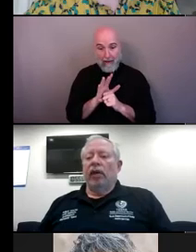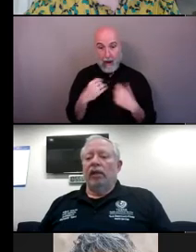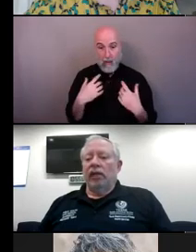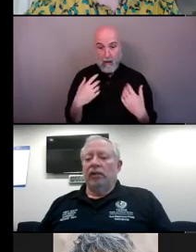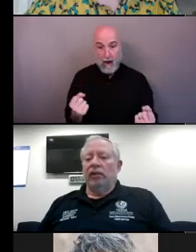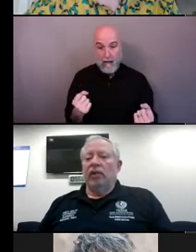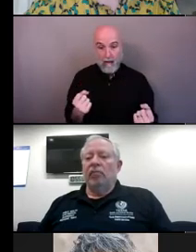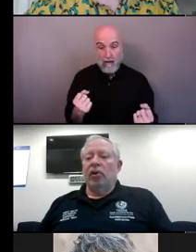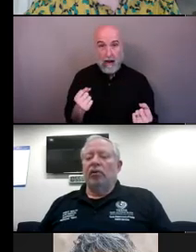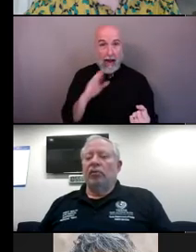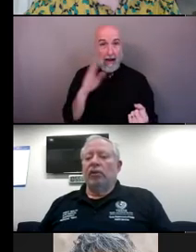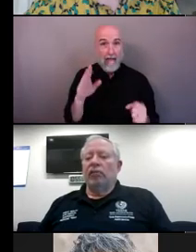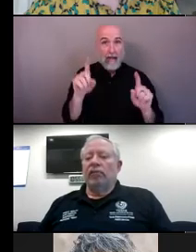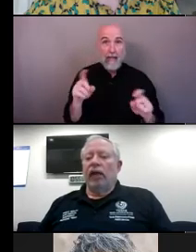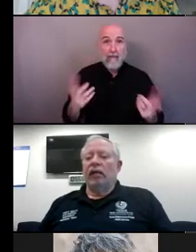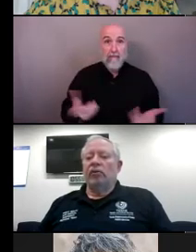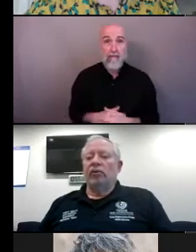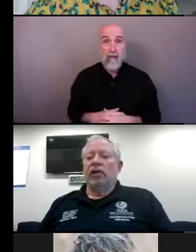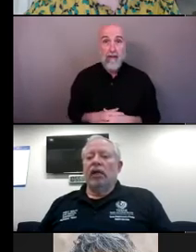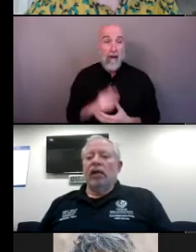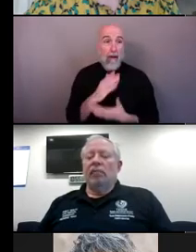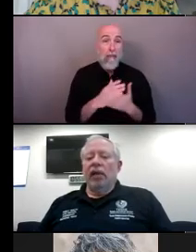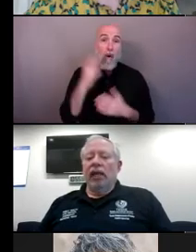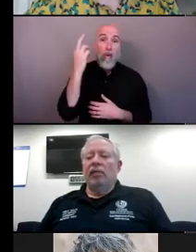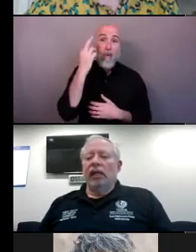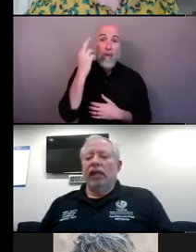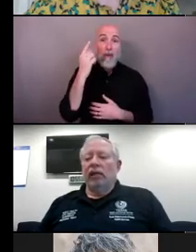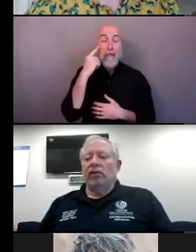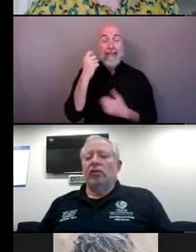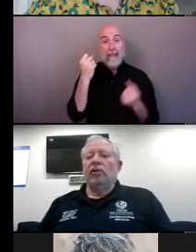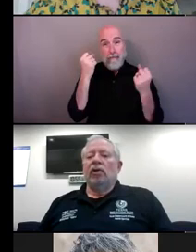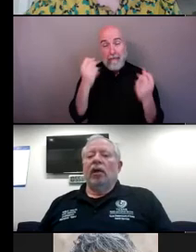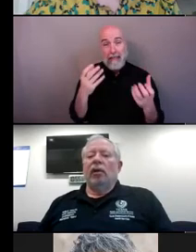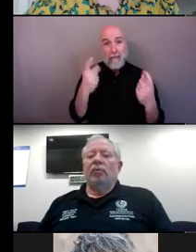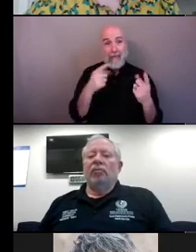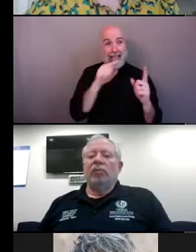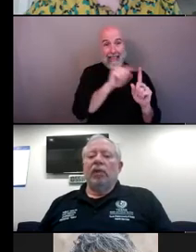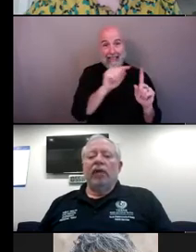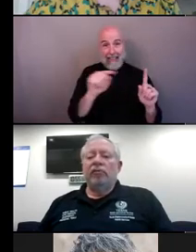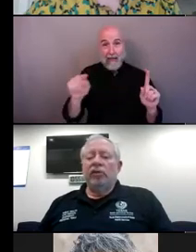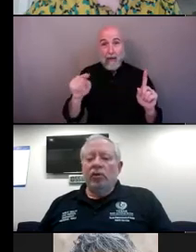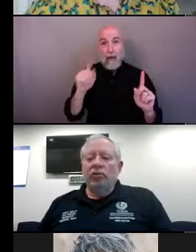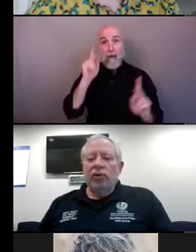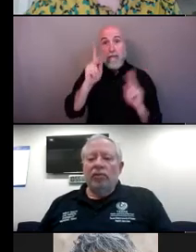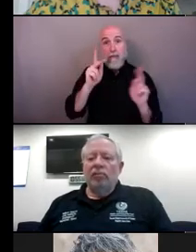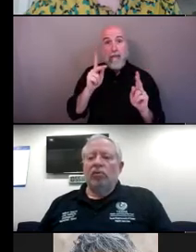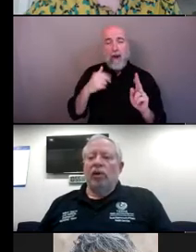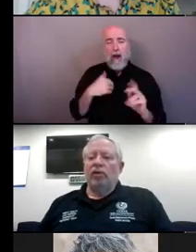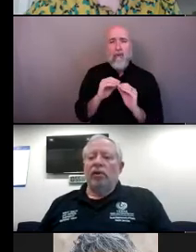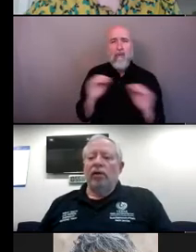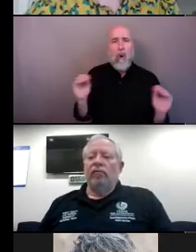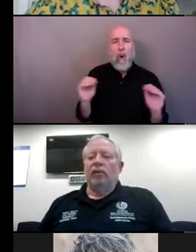than ever got tested. And part of the reason for that is that in many, many cases, people have no